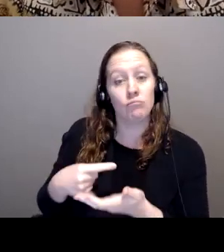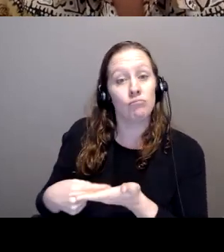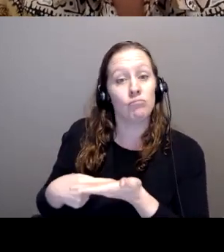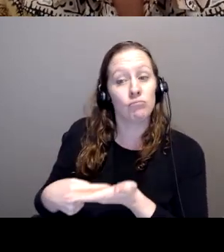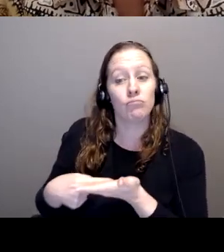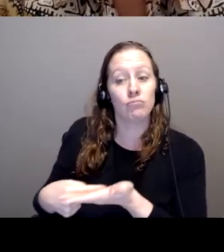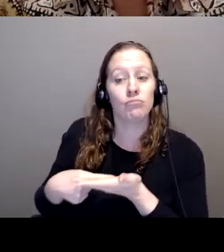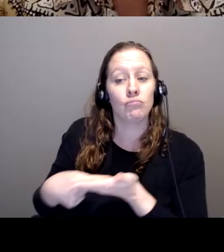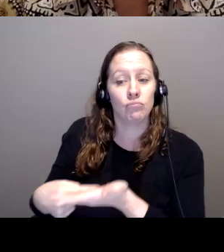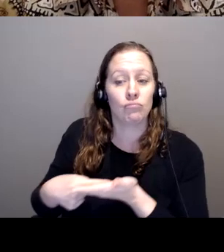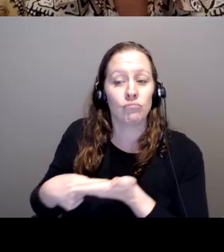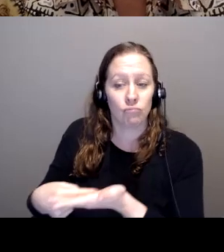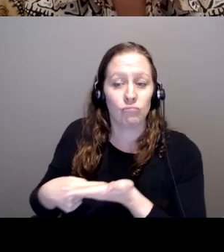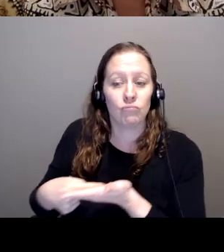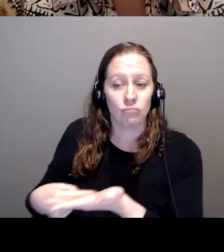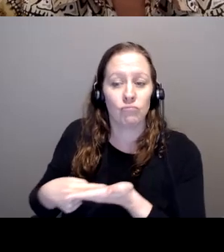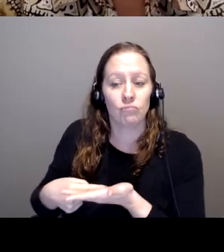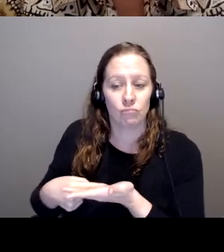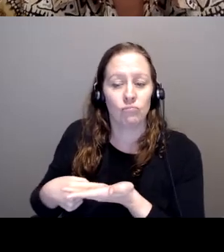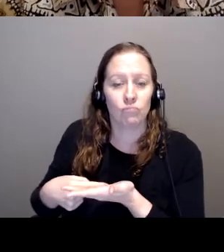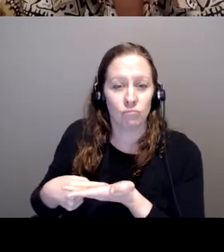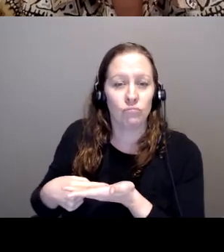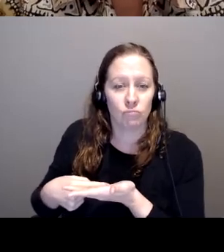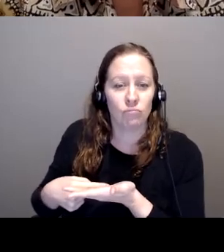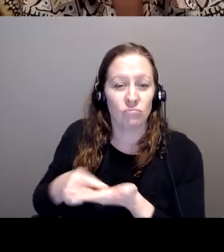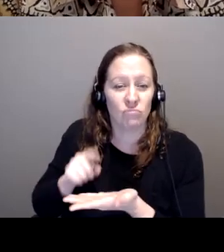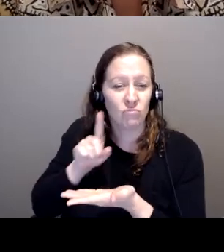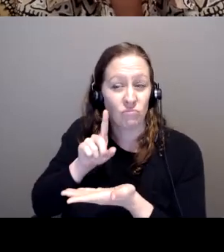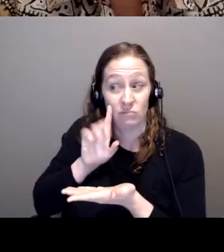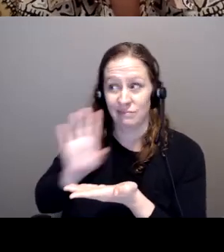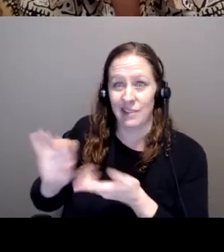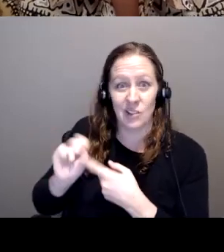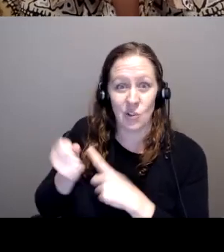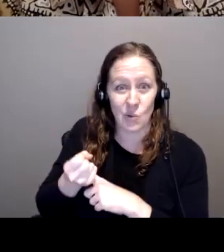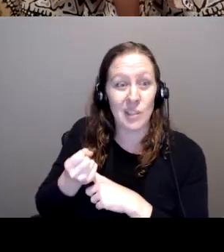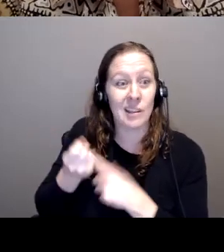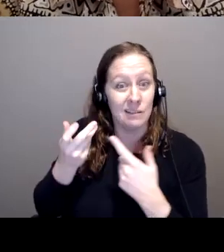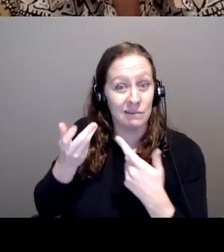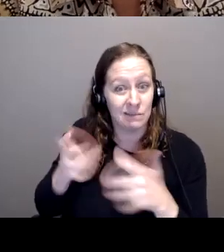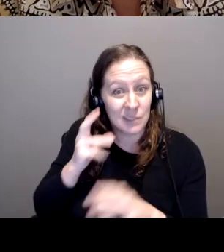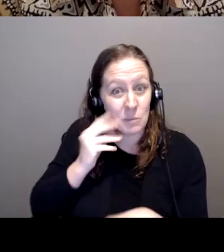the alleged elder abuse situation with the finances.